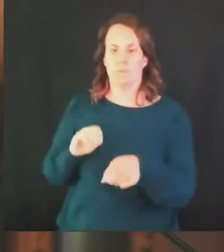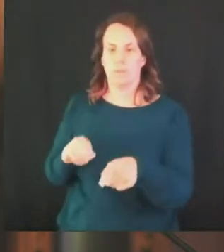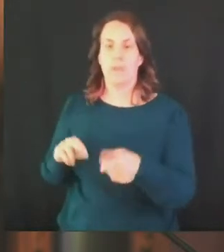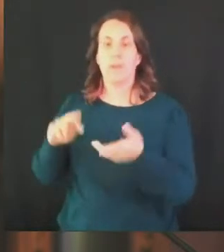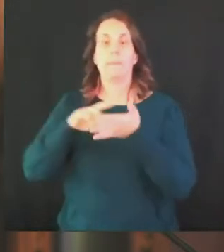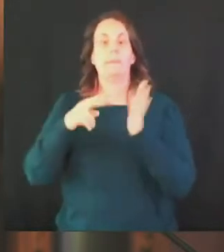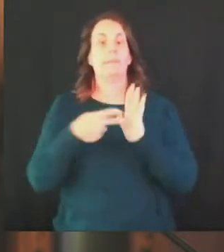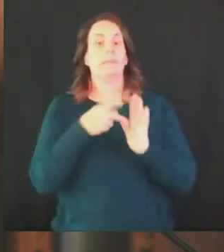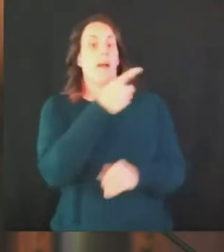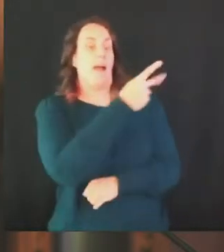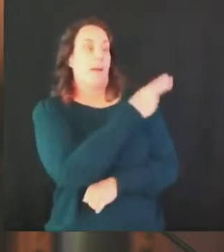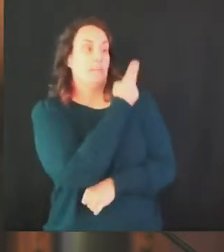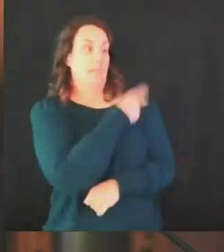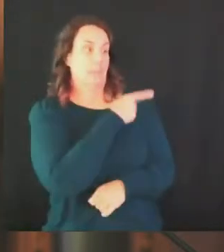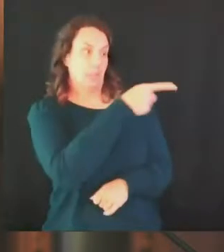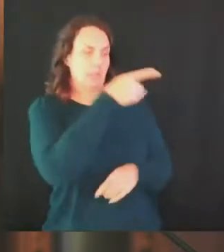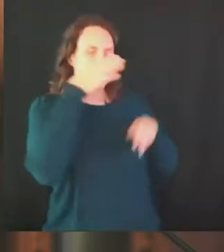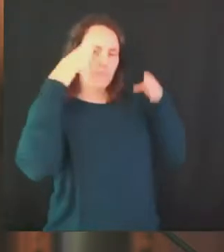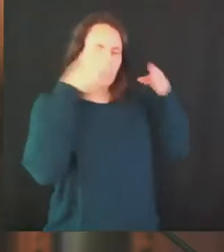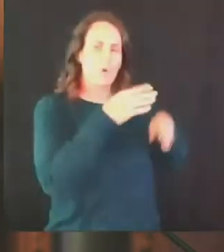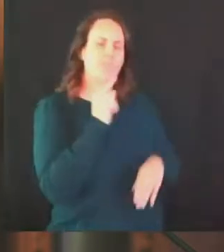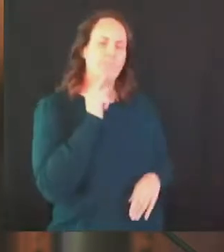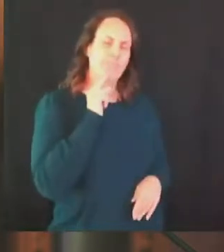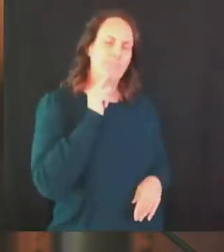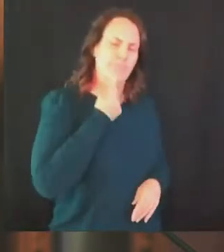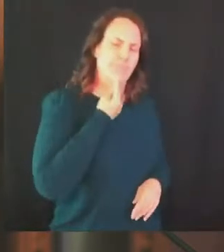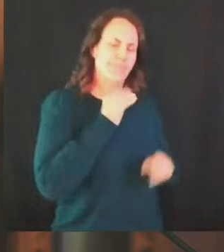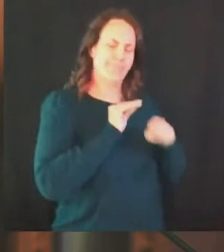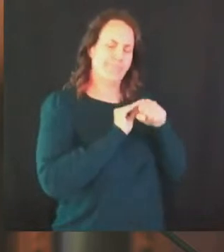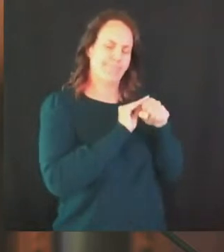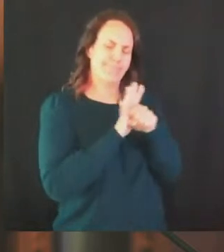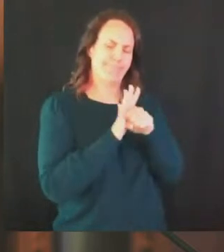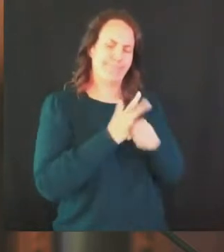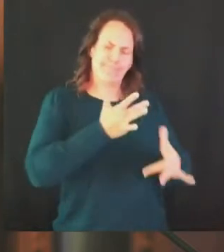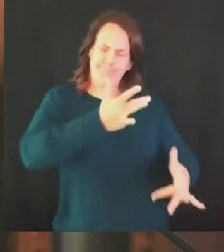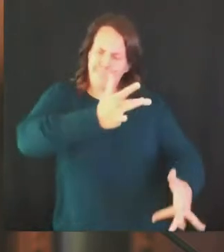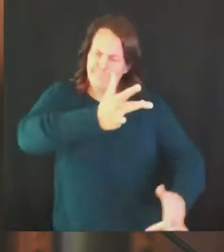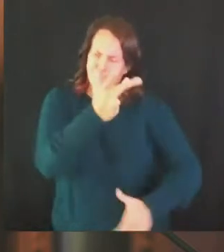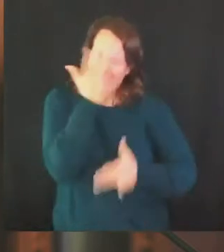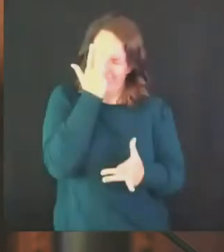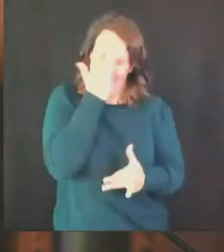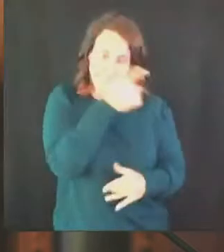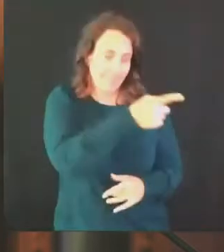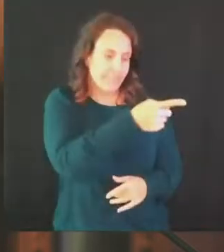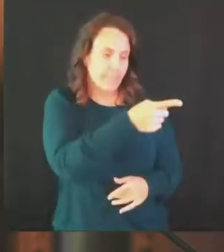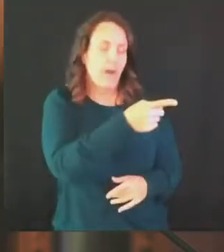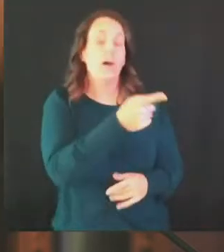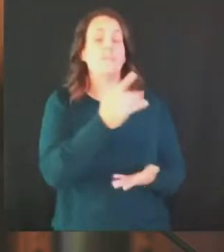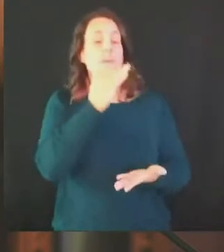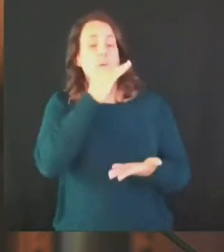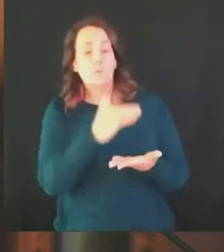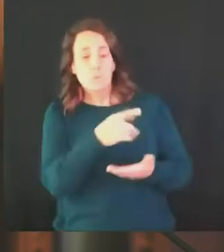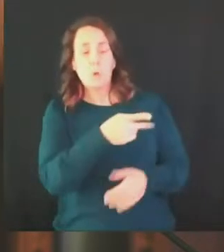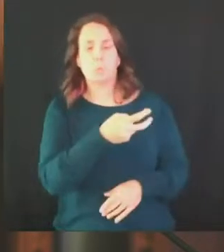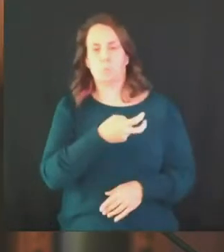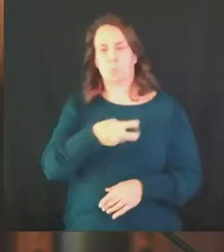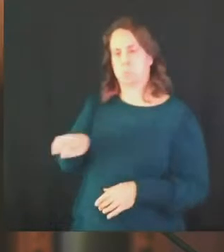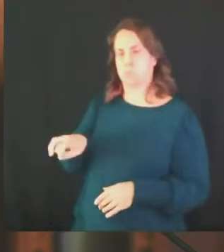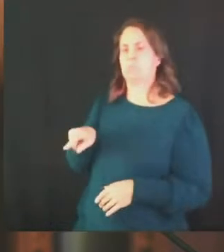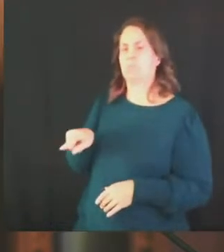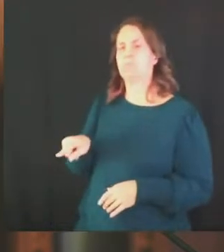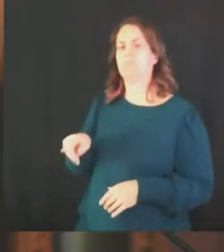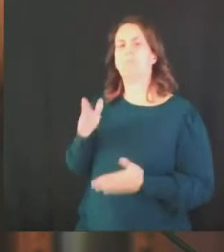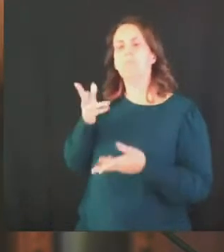need a higher level of care. I don't know, Deb, if you want to say anything more specific, I'd certainly welcome